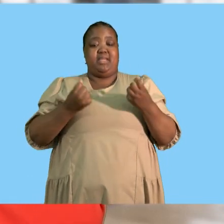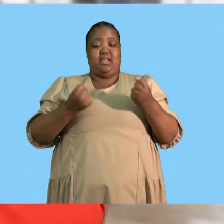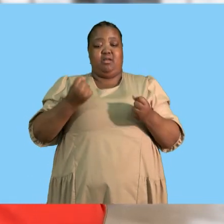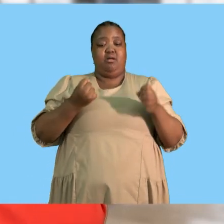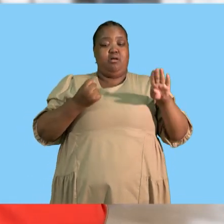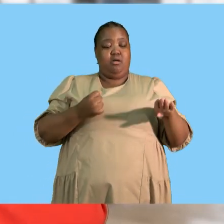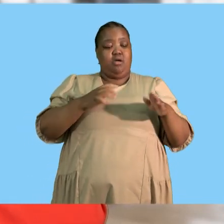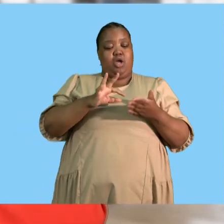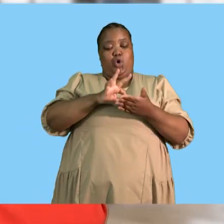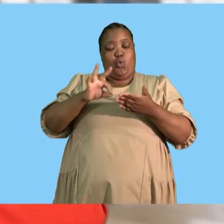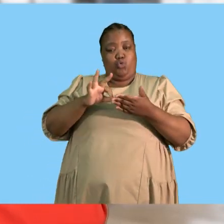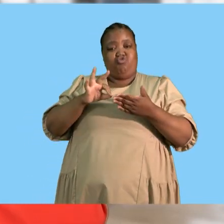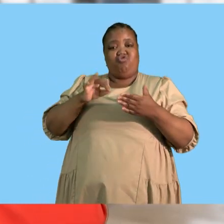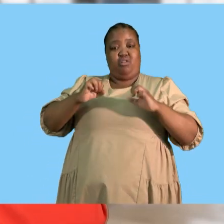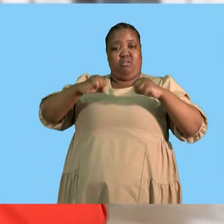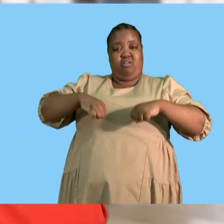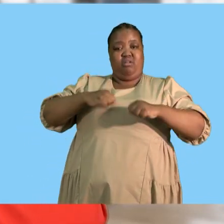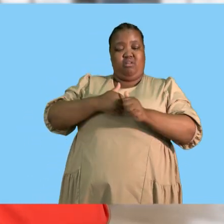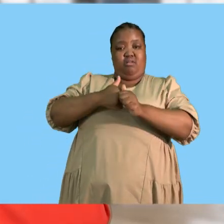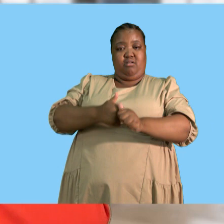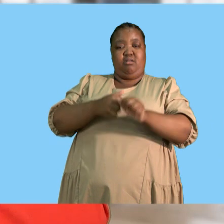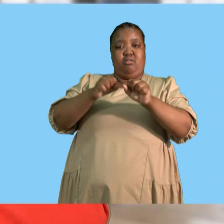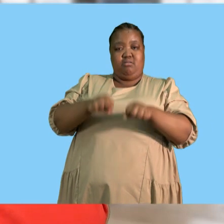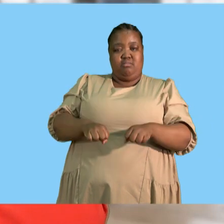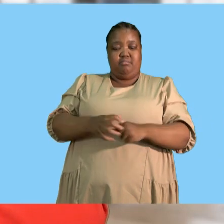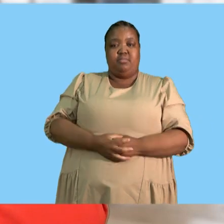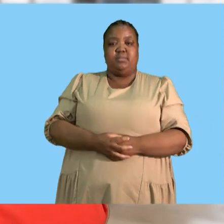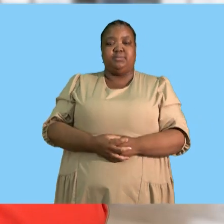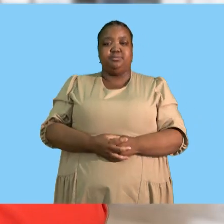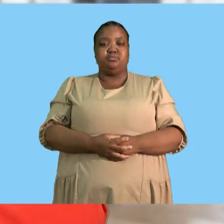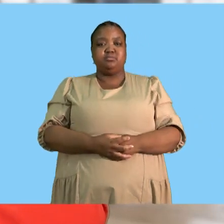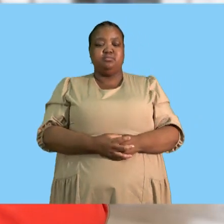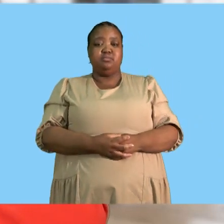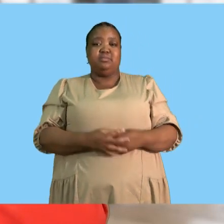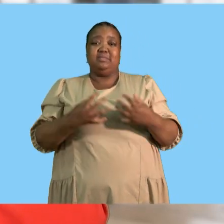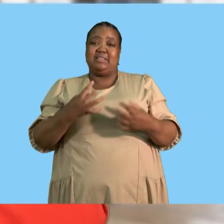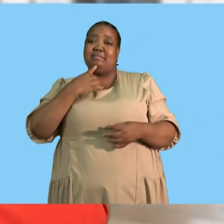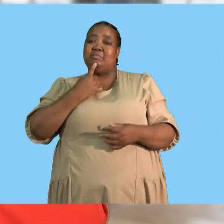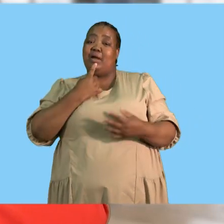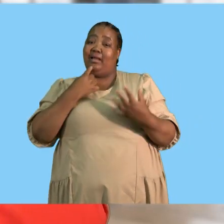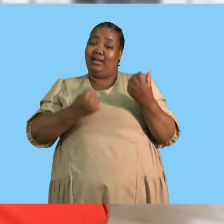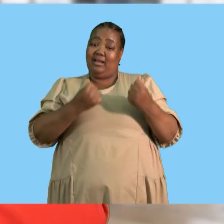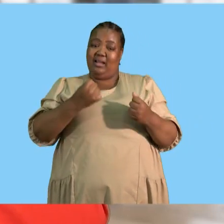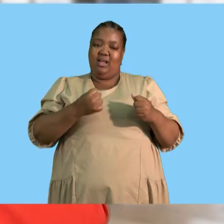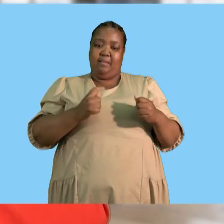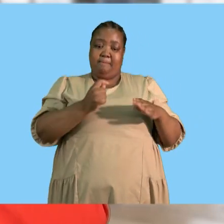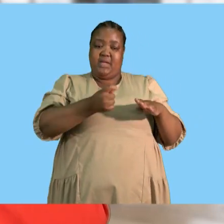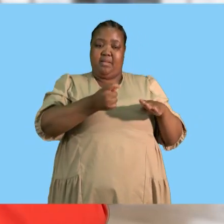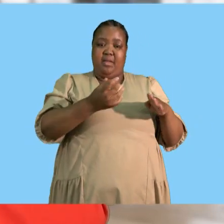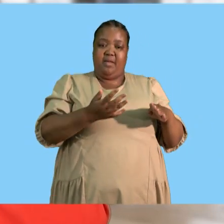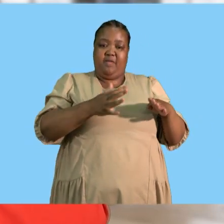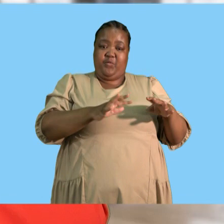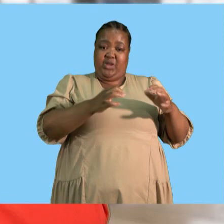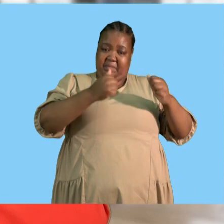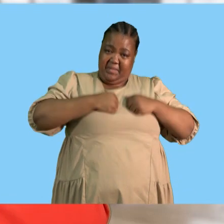the car as per the contractual agreement or as per the contract. But it does not belong to me. I